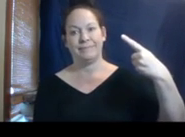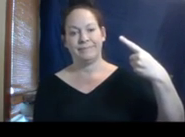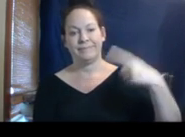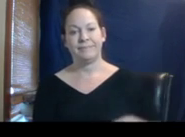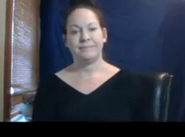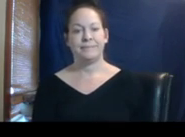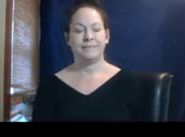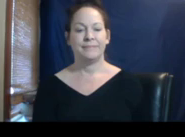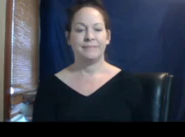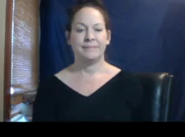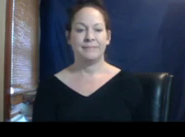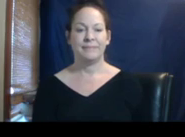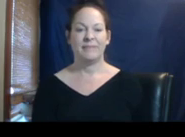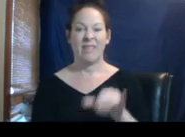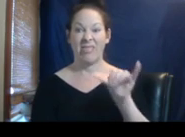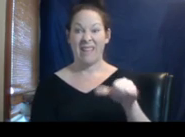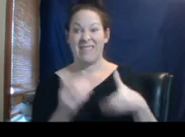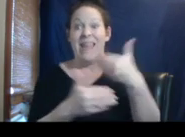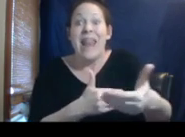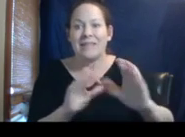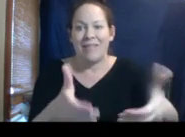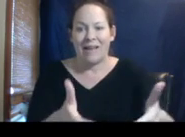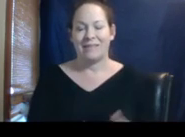And we're going to do synthetic division next time.